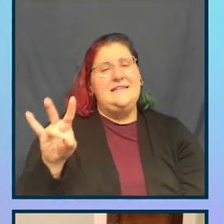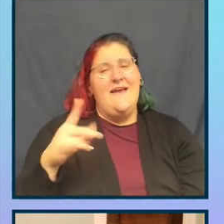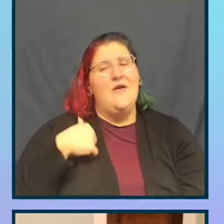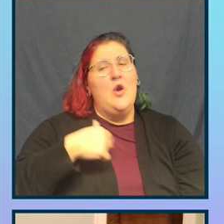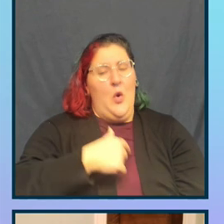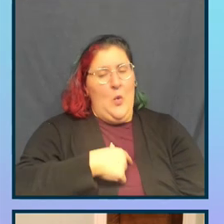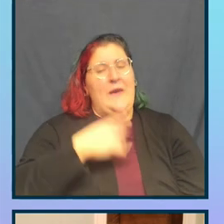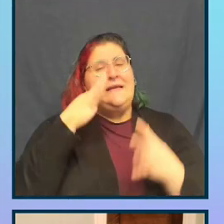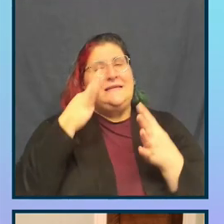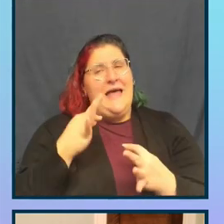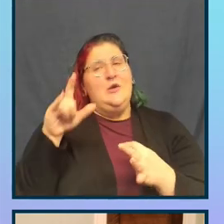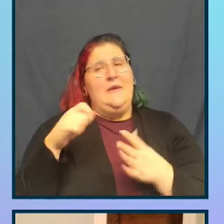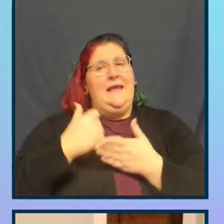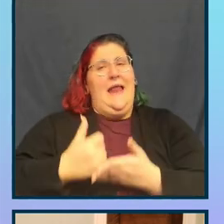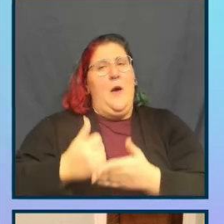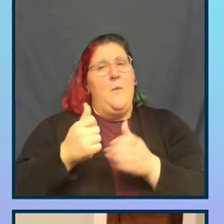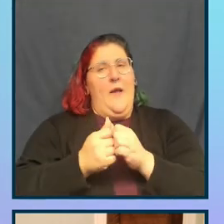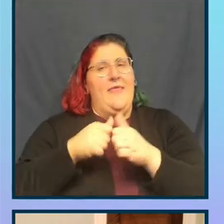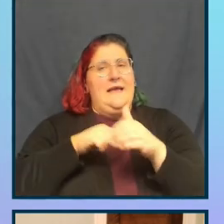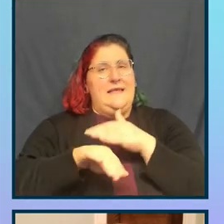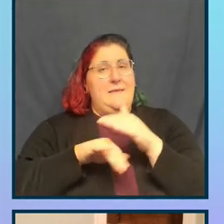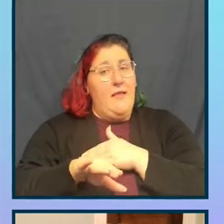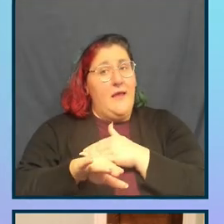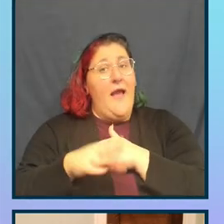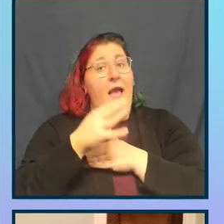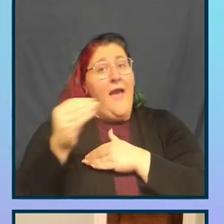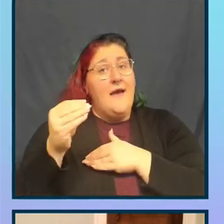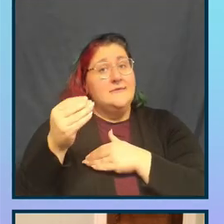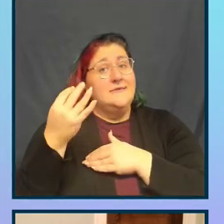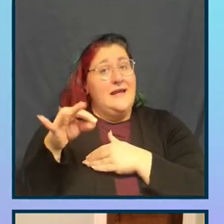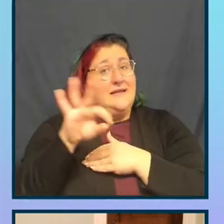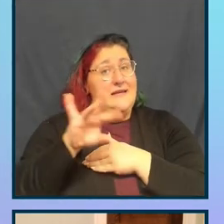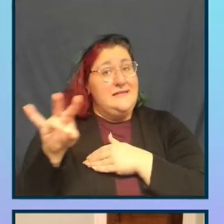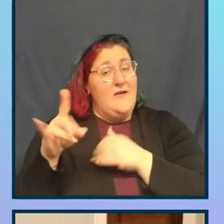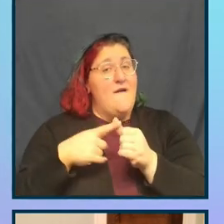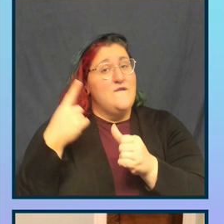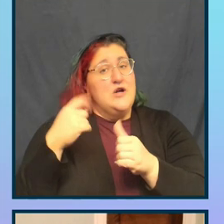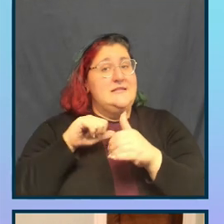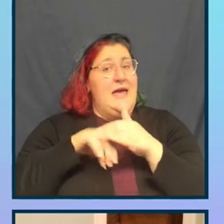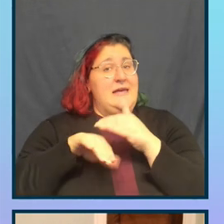was introduced. If you haven't read much about accessibility APIs, definitely go check it out.